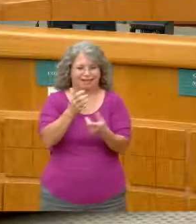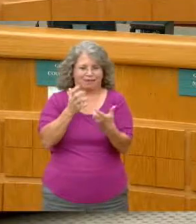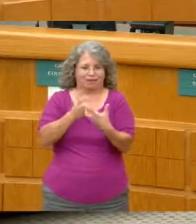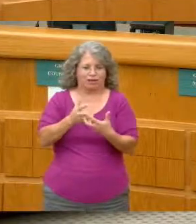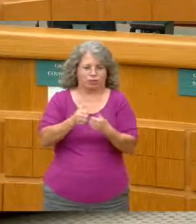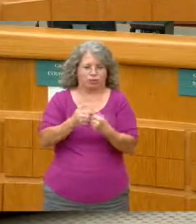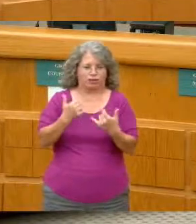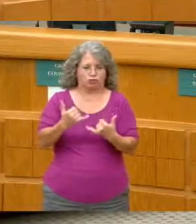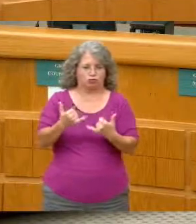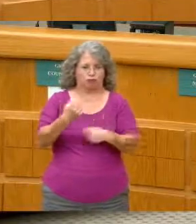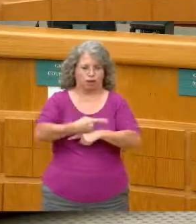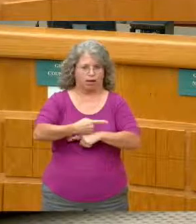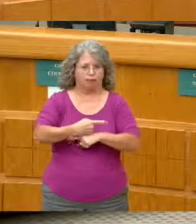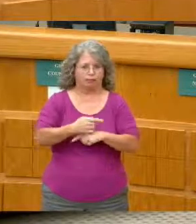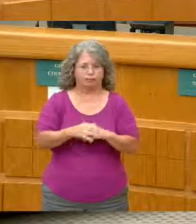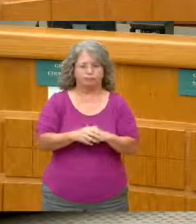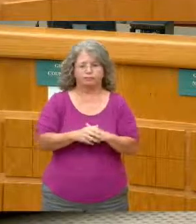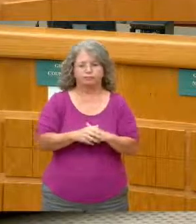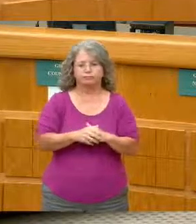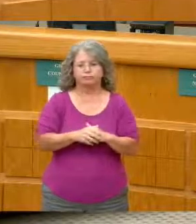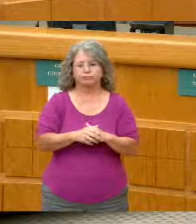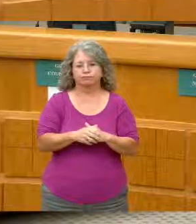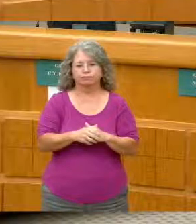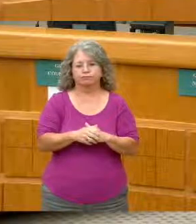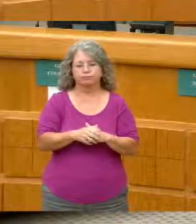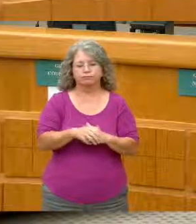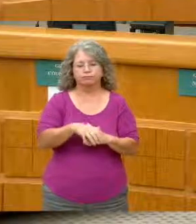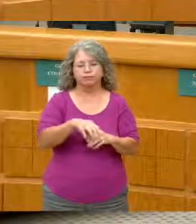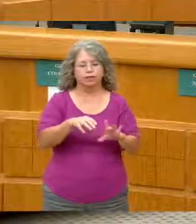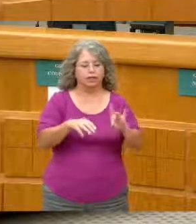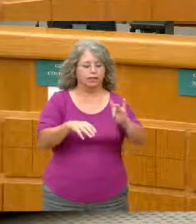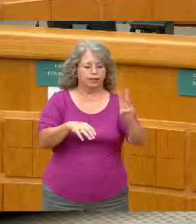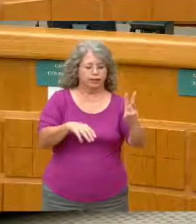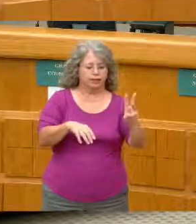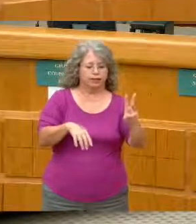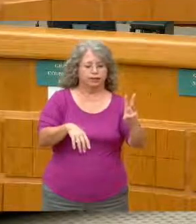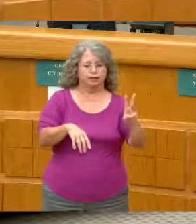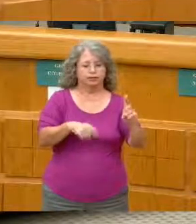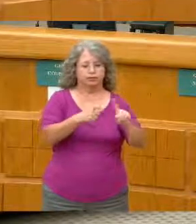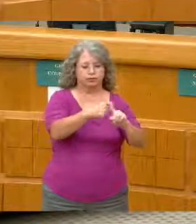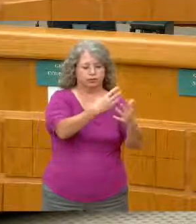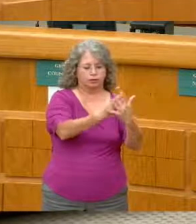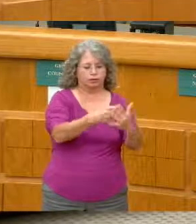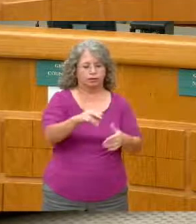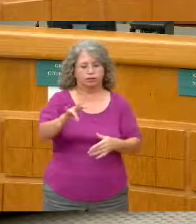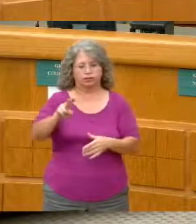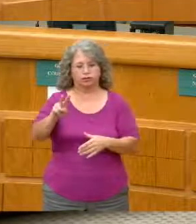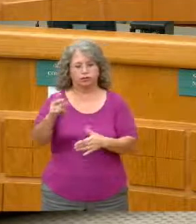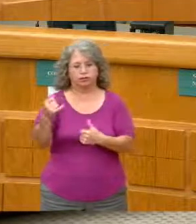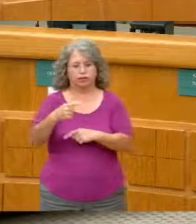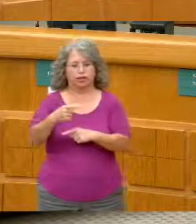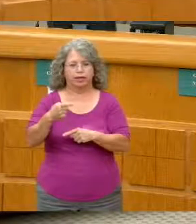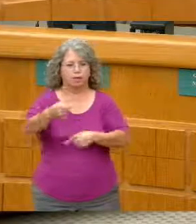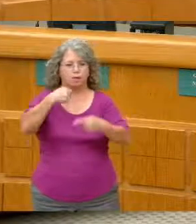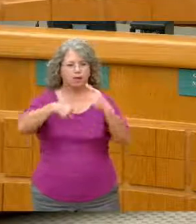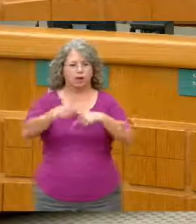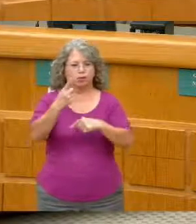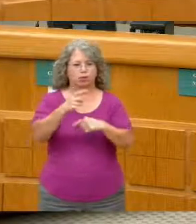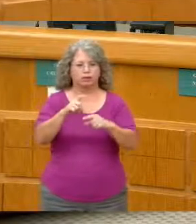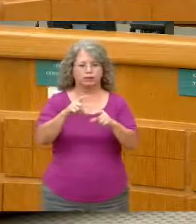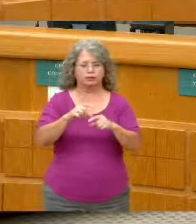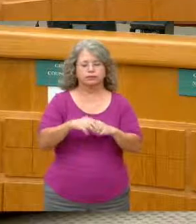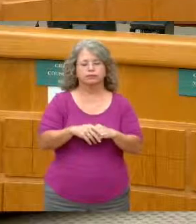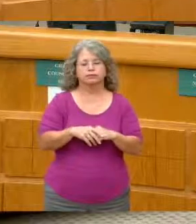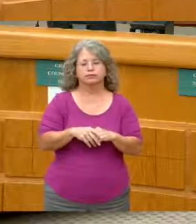25th. So we go back in time, and I'll show you another chart that shows you that. So 86 detention center, 72 from today. Let's go back to